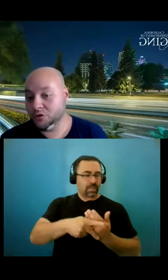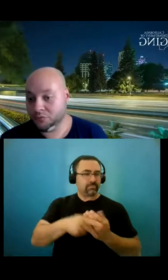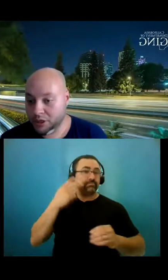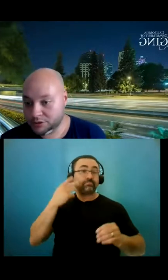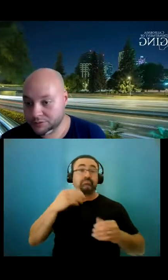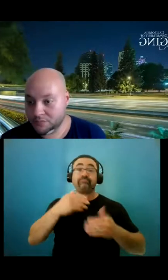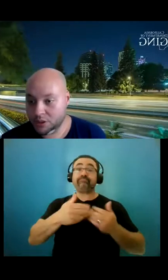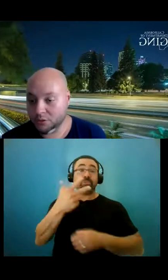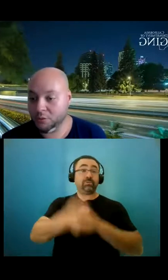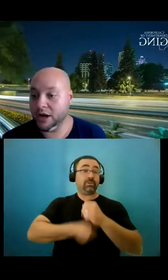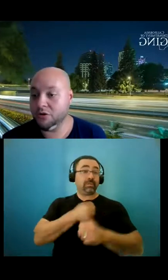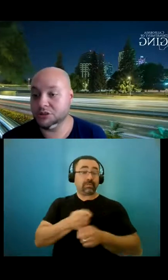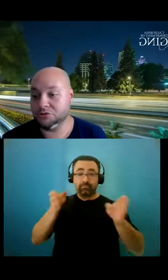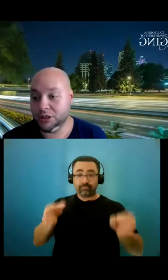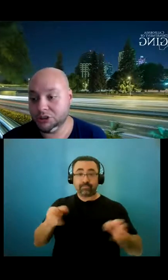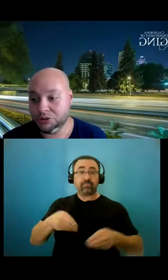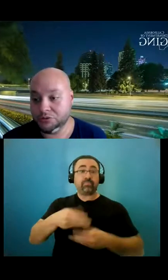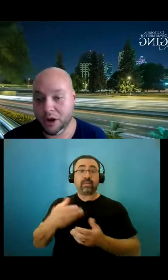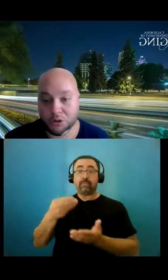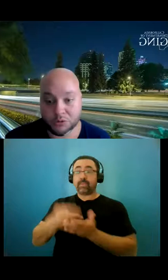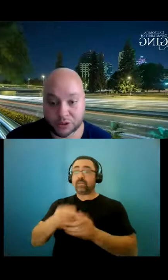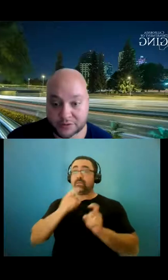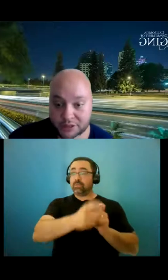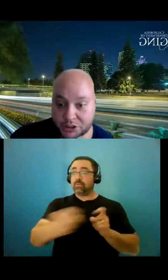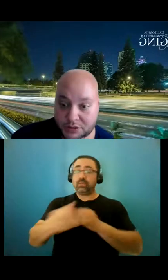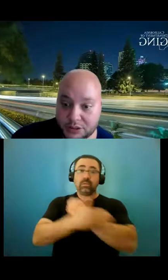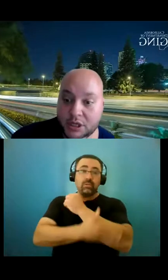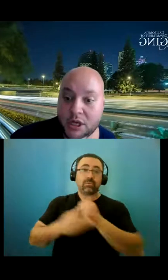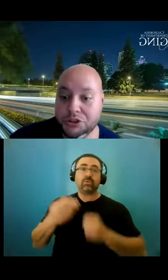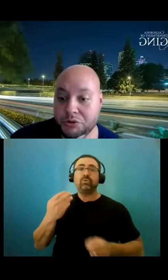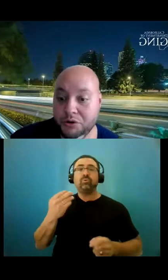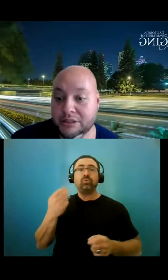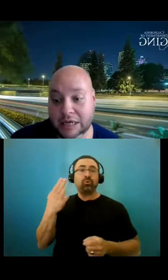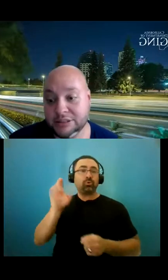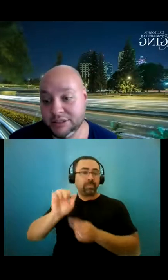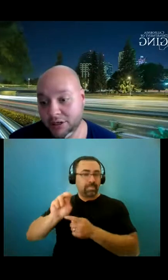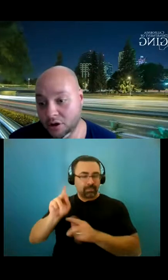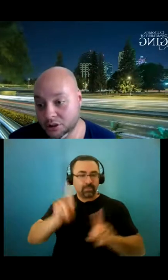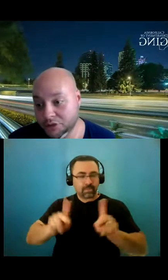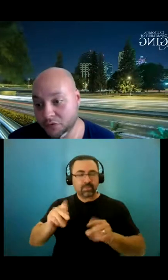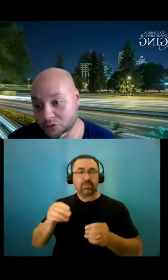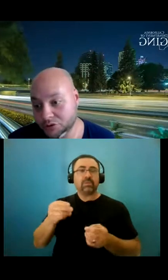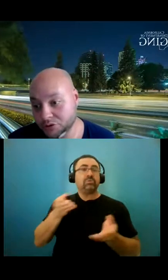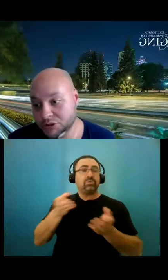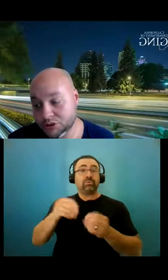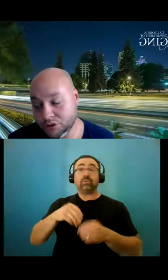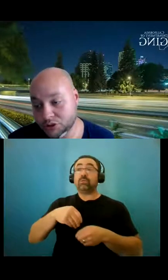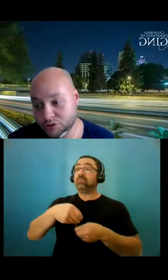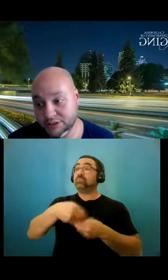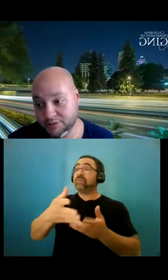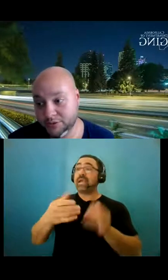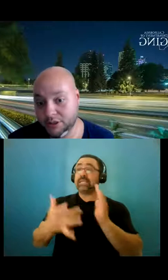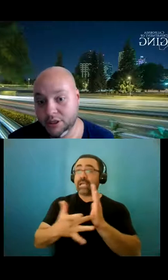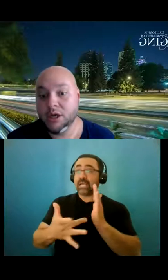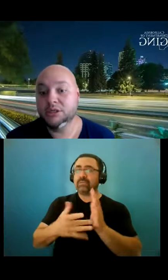over 3 years. It will provide grants directly to county human services agencies to increase access to technology for older adults and adults